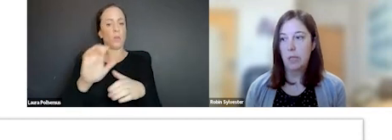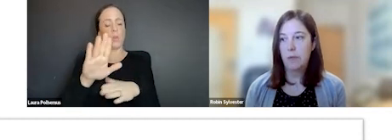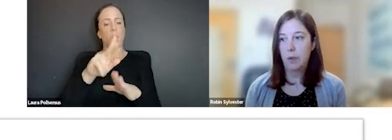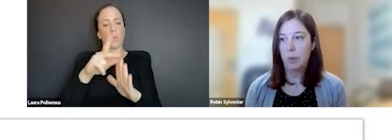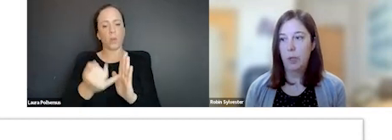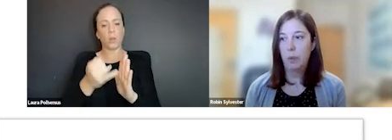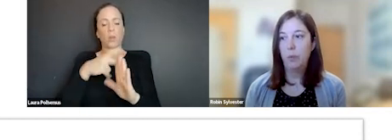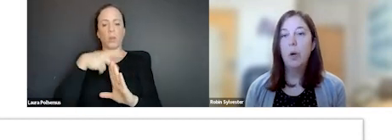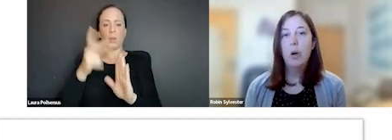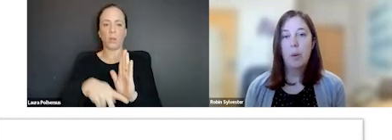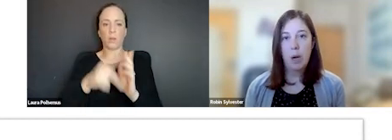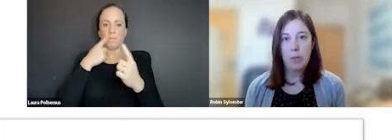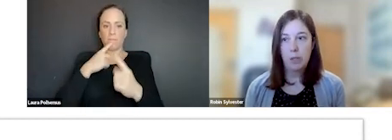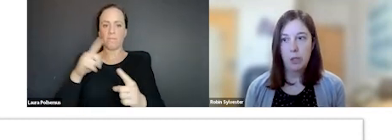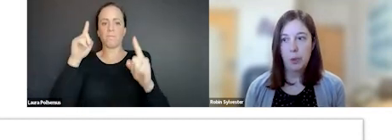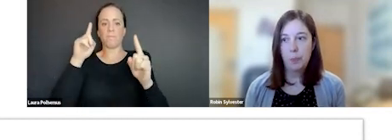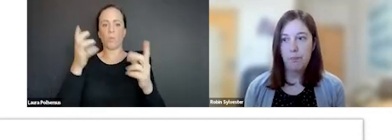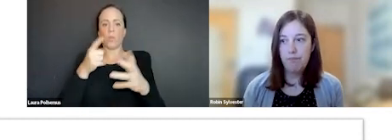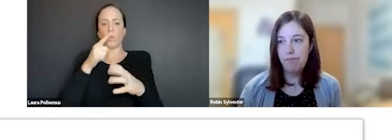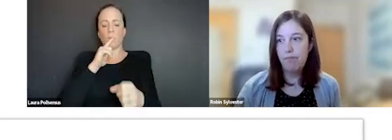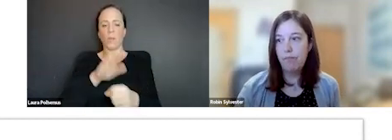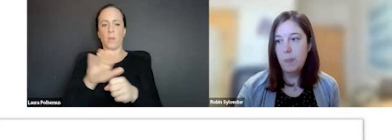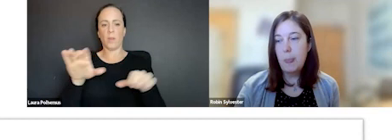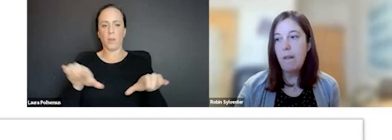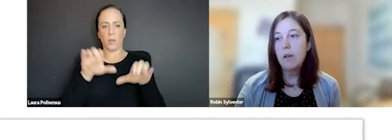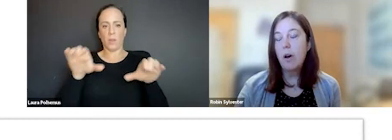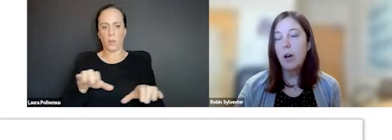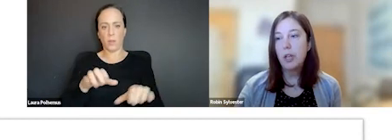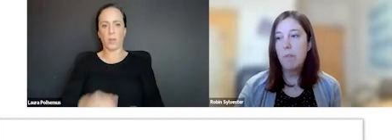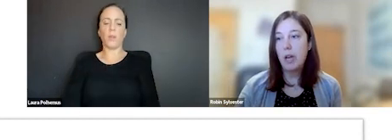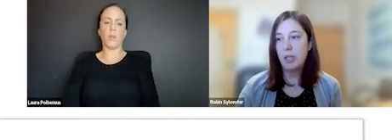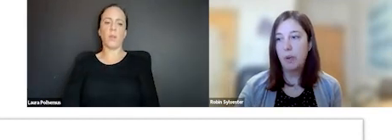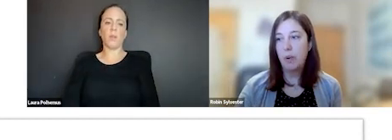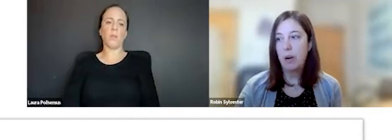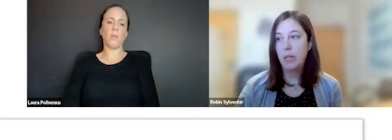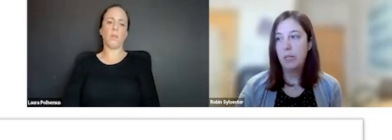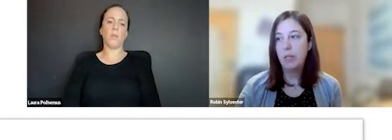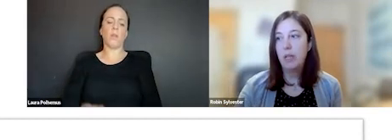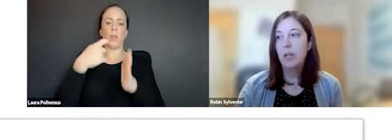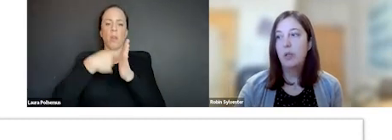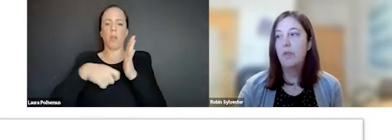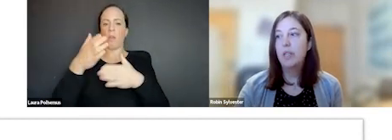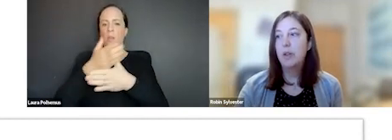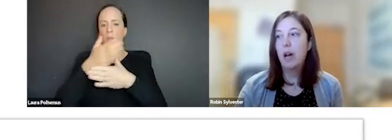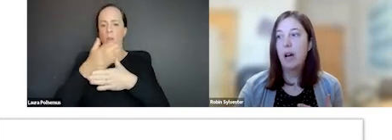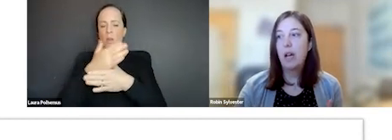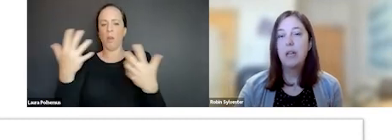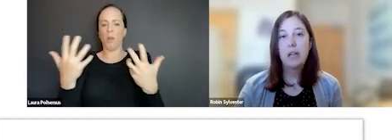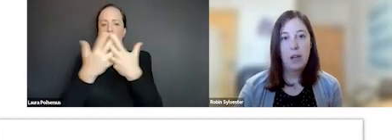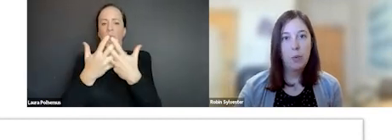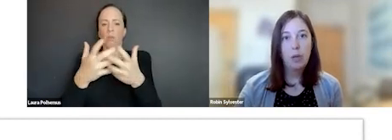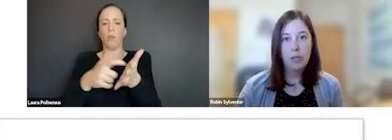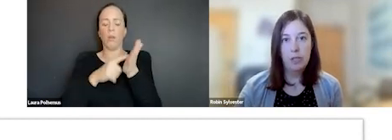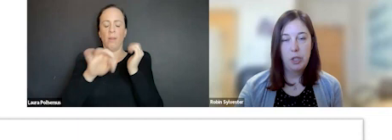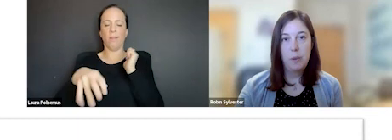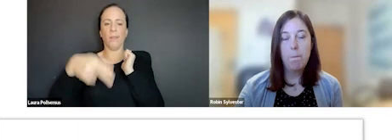be successful in what you are promising to do? Cost share and matching requirements. So if these are high,